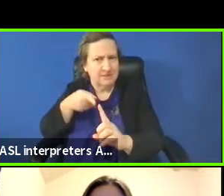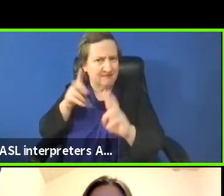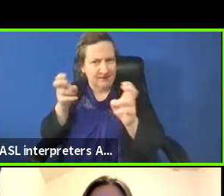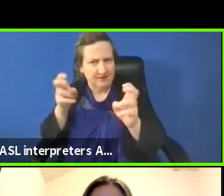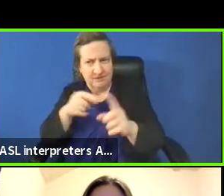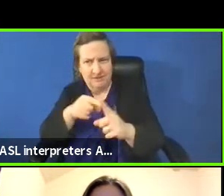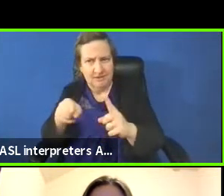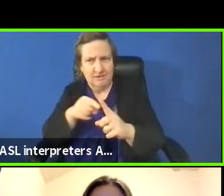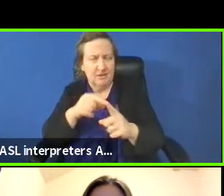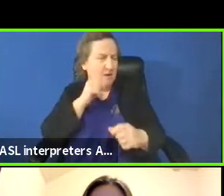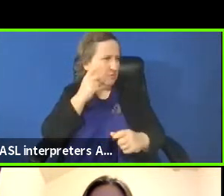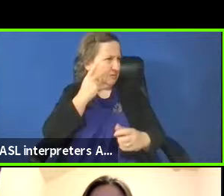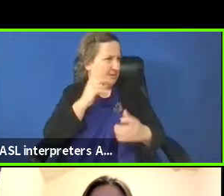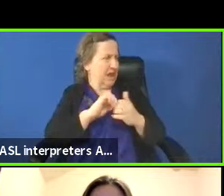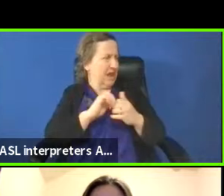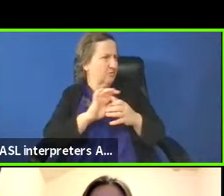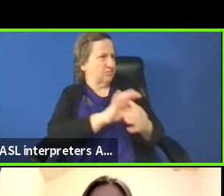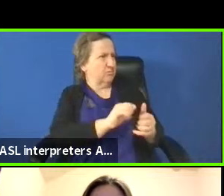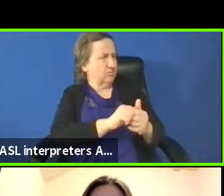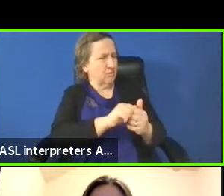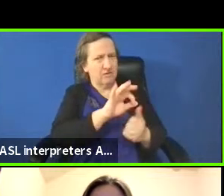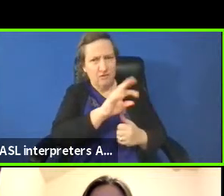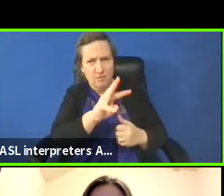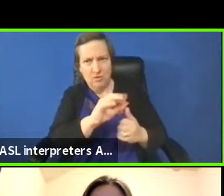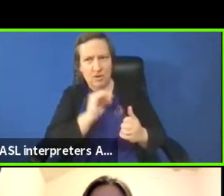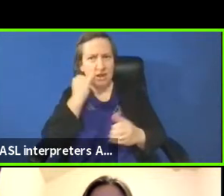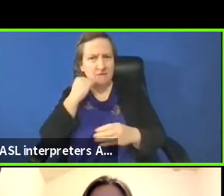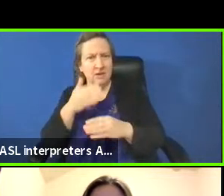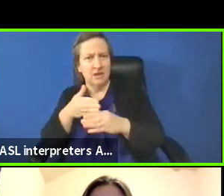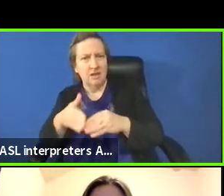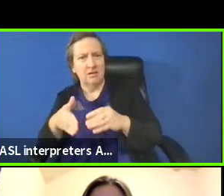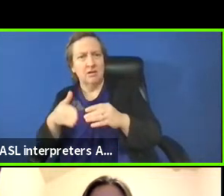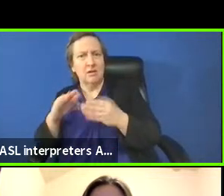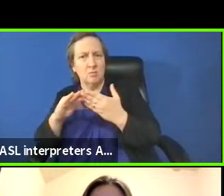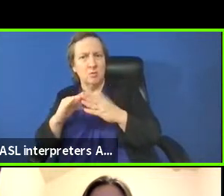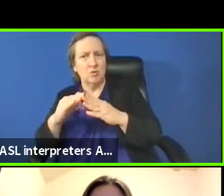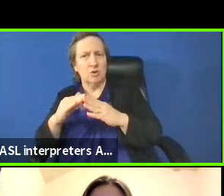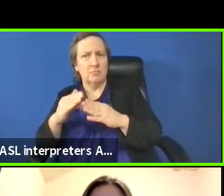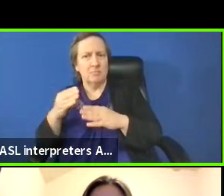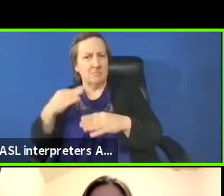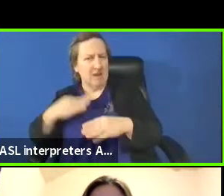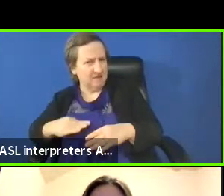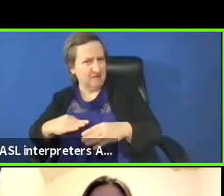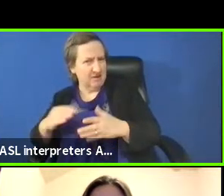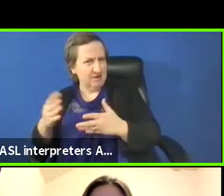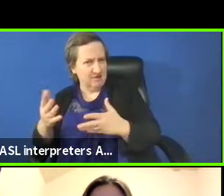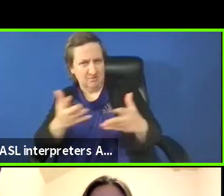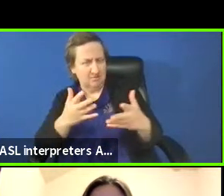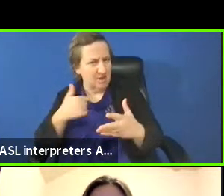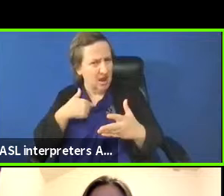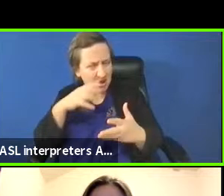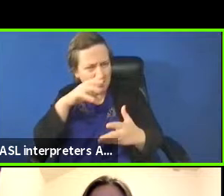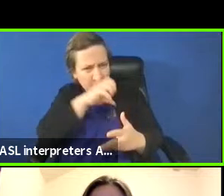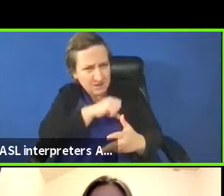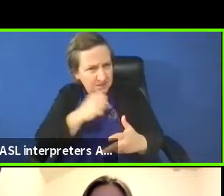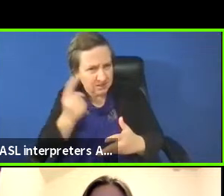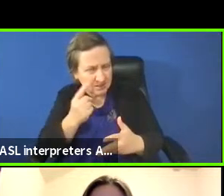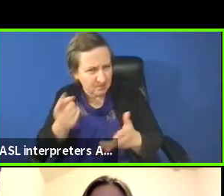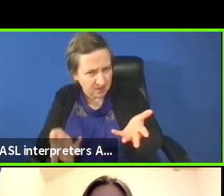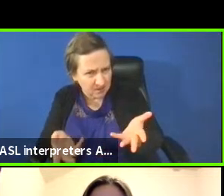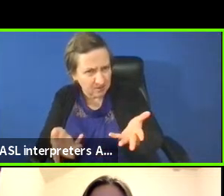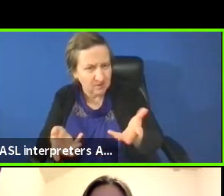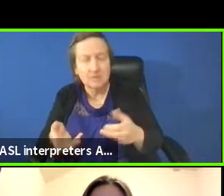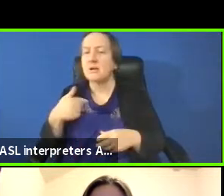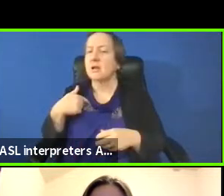framework, it being an outcome of a community benefit agreement. Am I missing something? And I can add